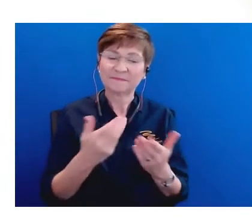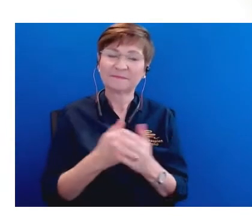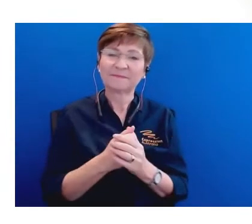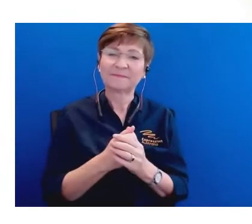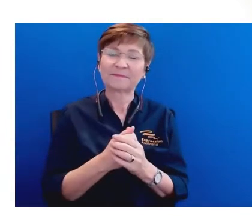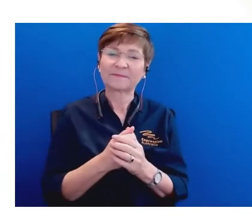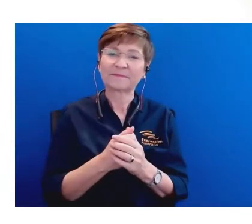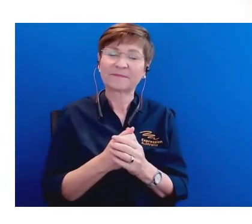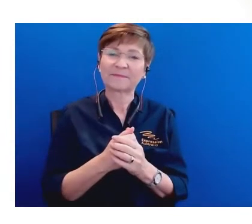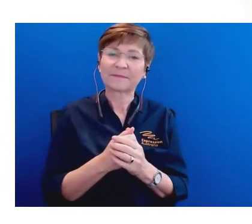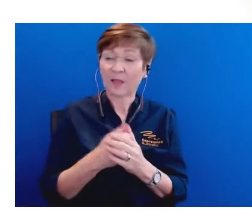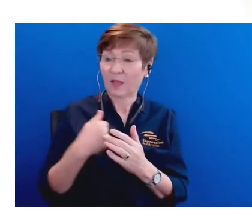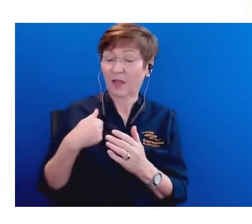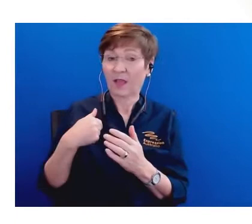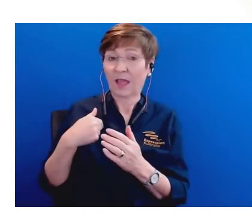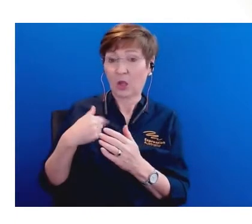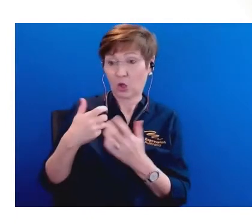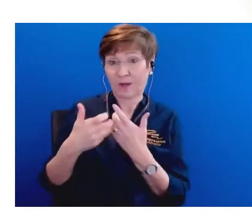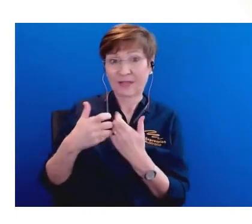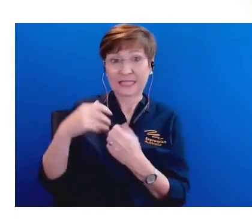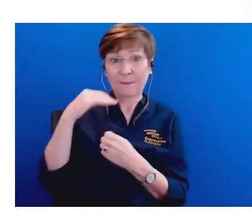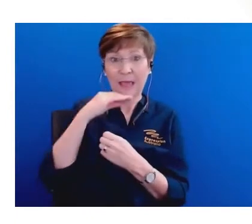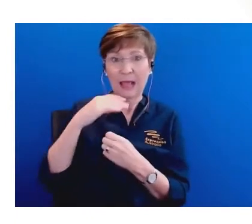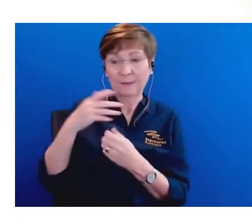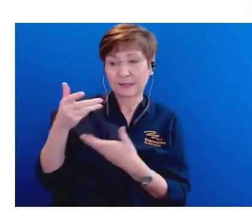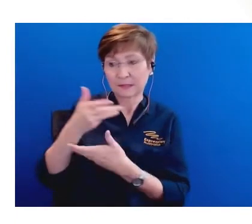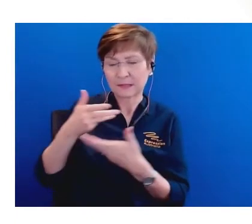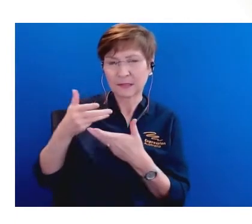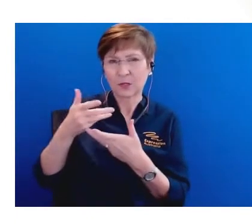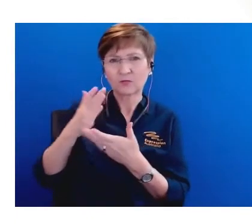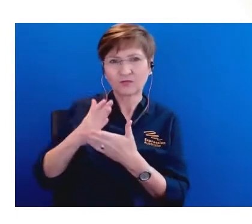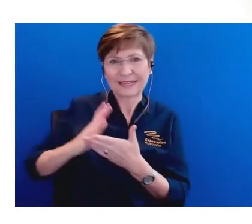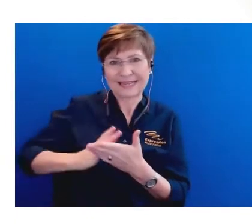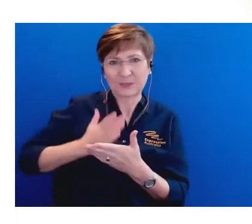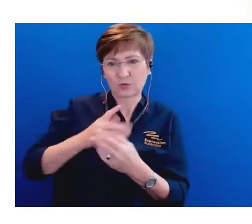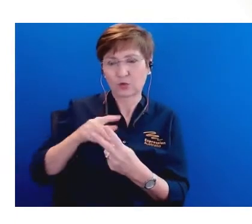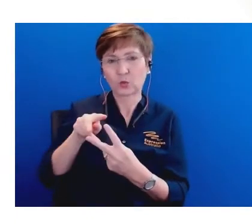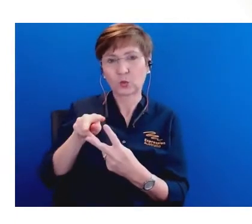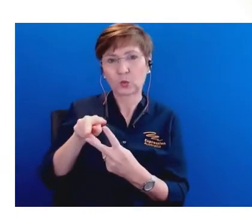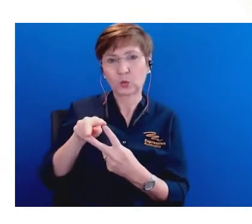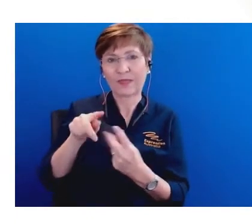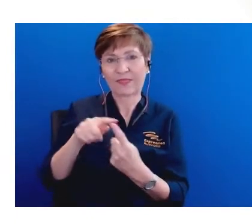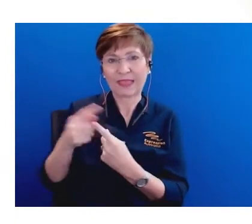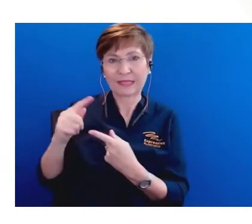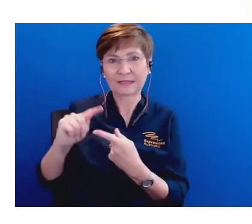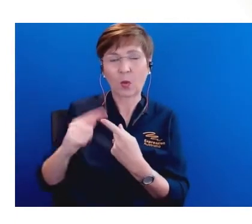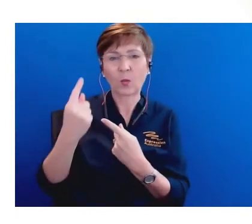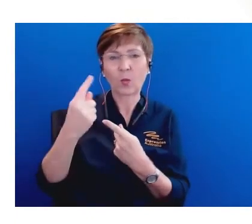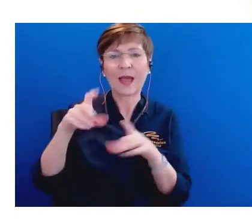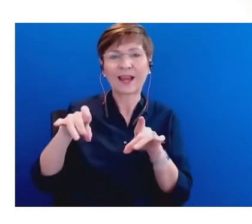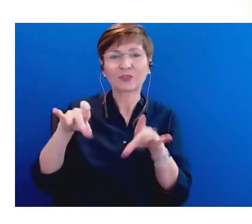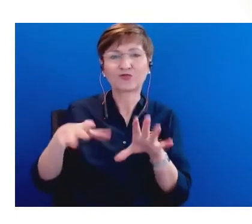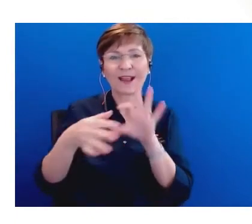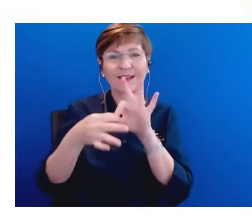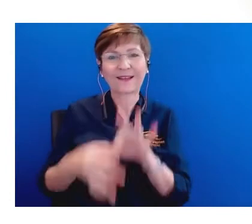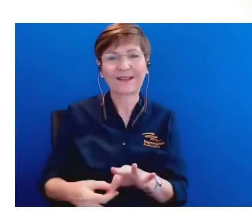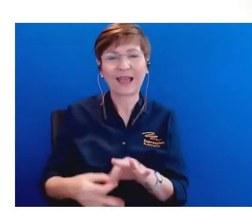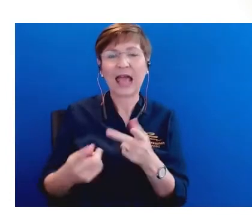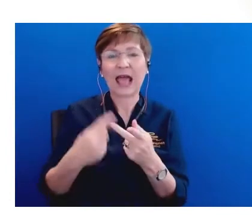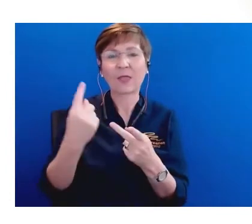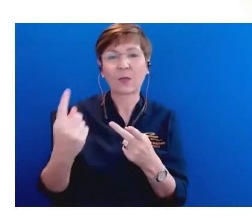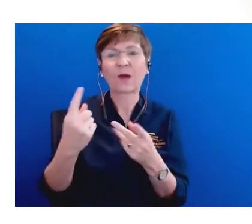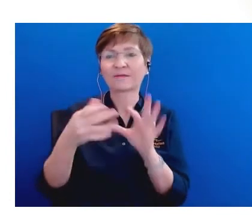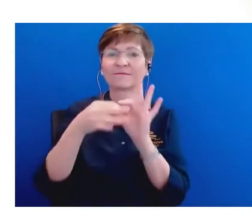in this topic were two developments at the local and global levels that have brought these issues of access